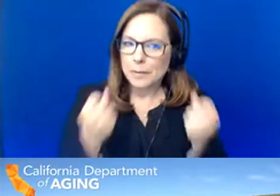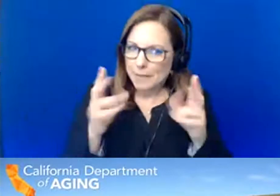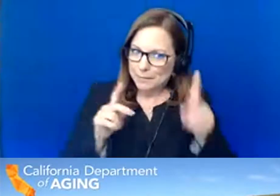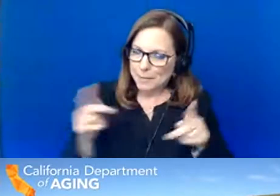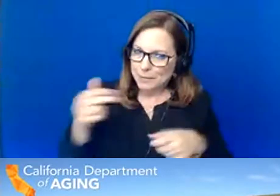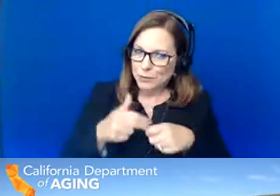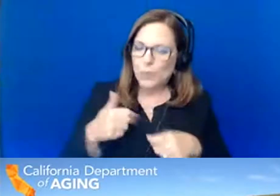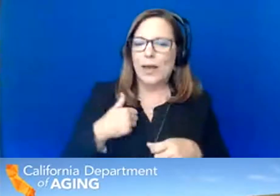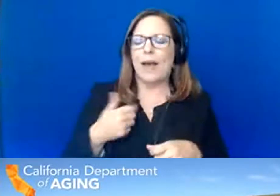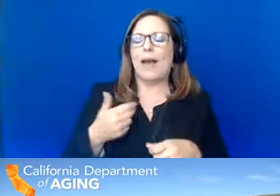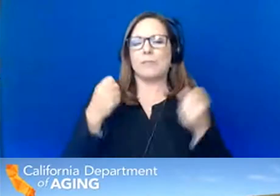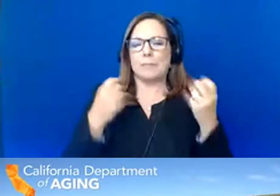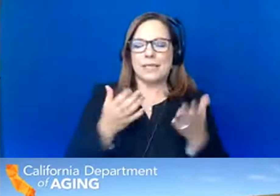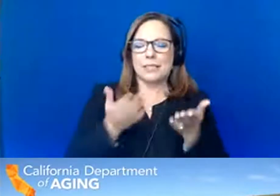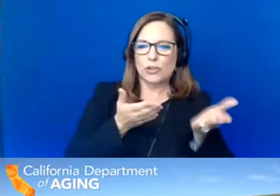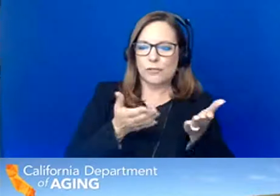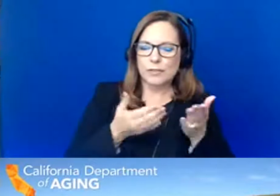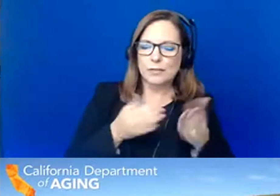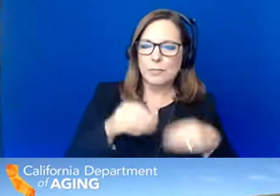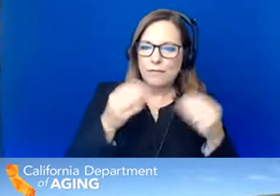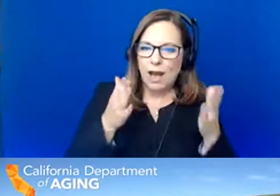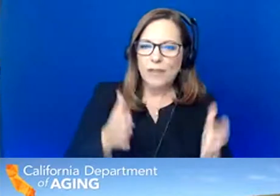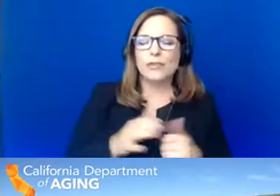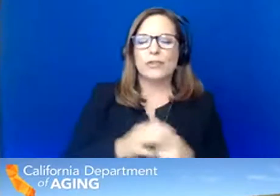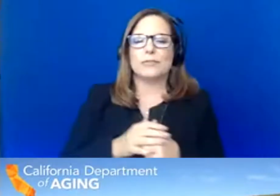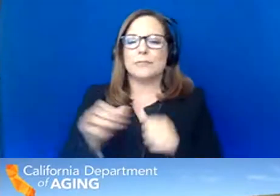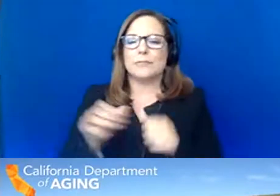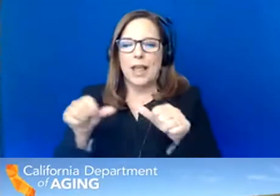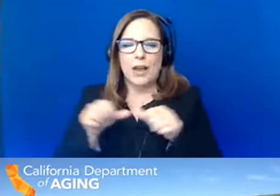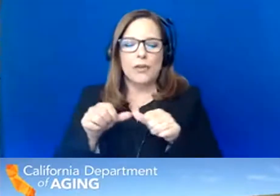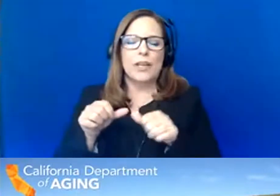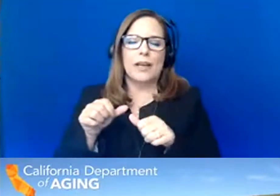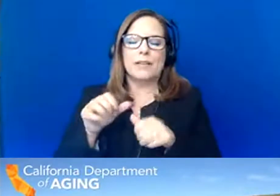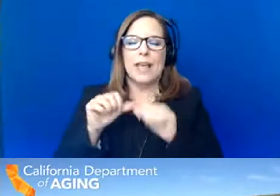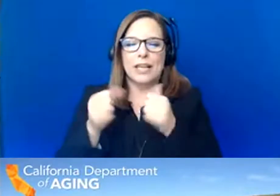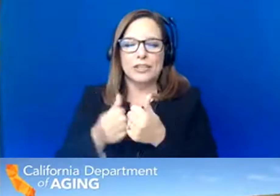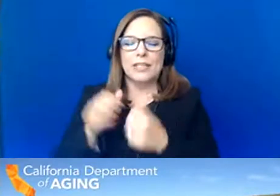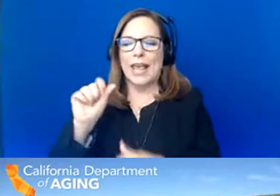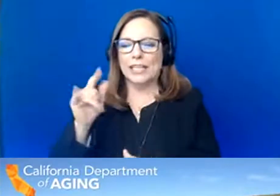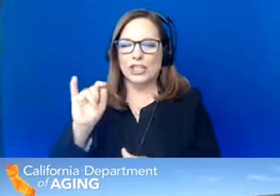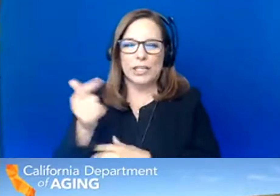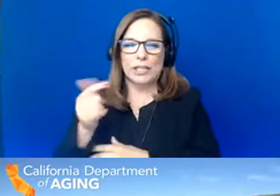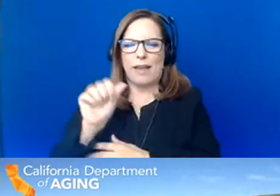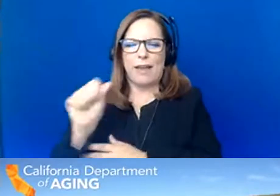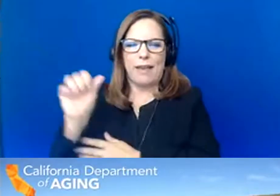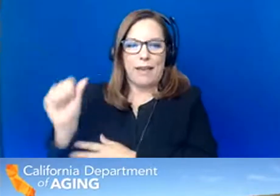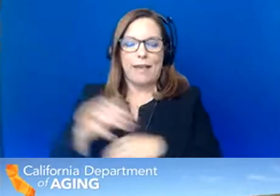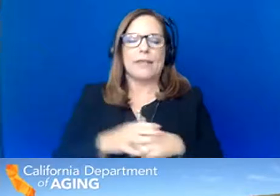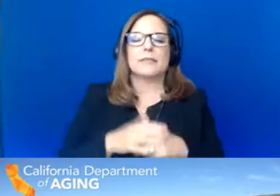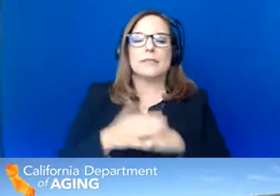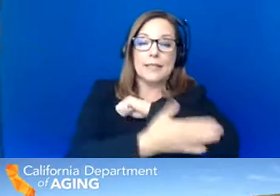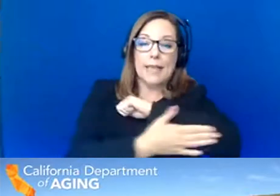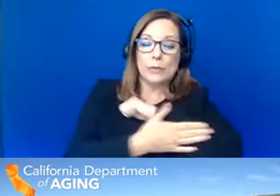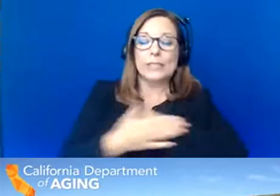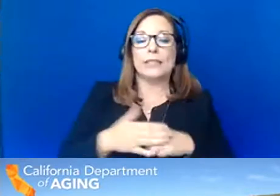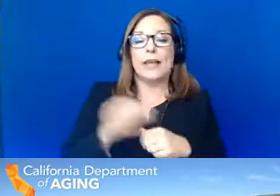service providers, representatives from area agency on aging, and also representatives from local city and counties, and also advocates